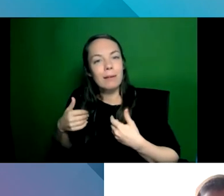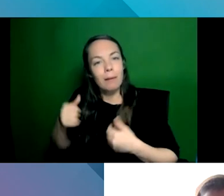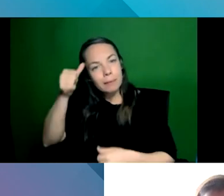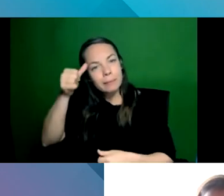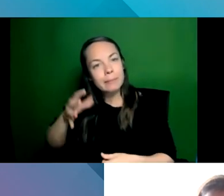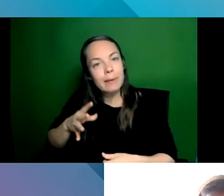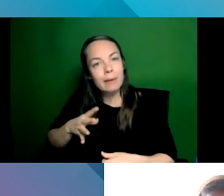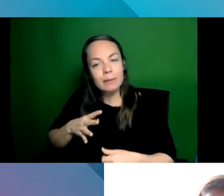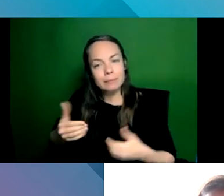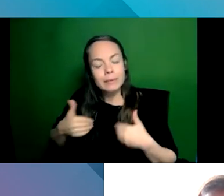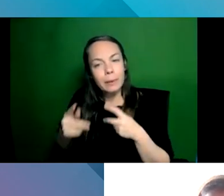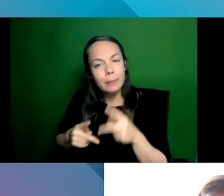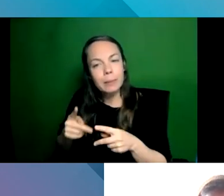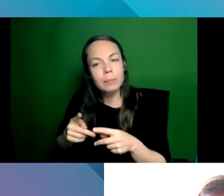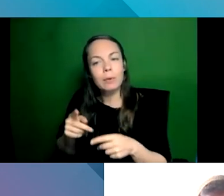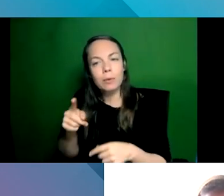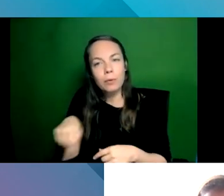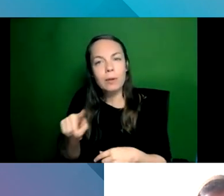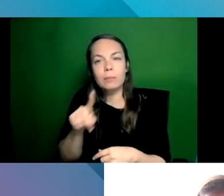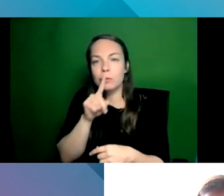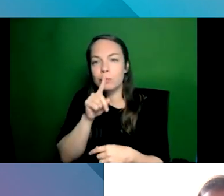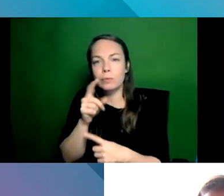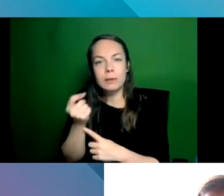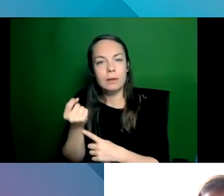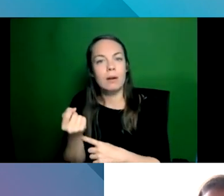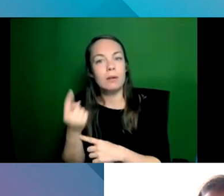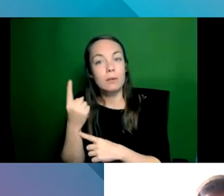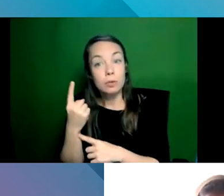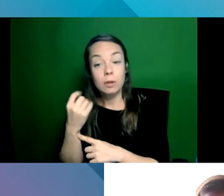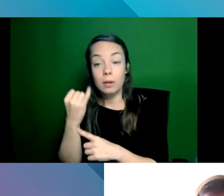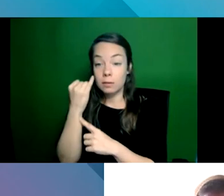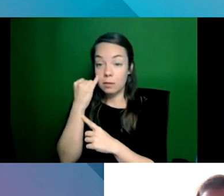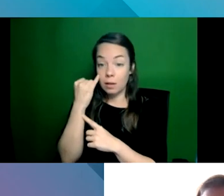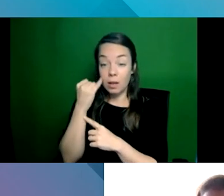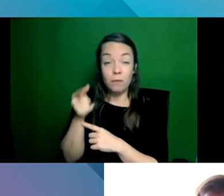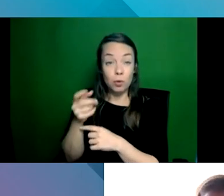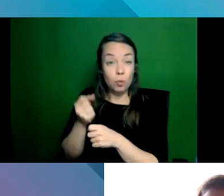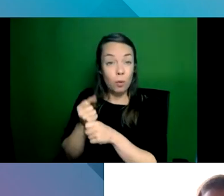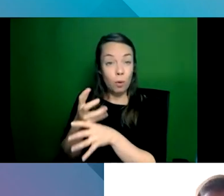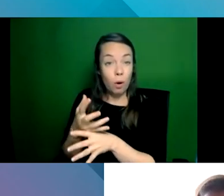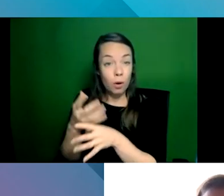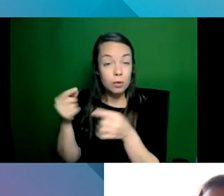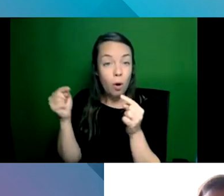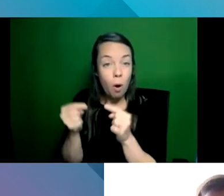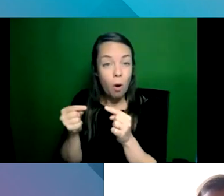to understand when they have caused harm or used harmful language